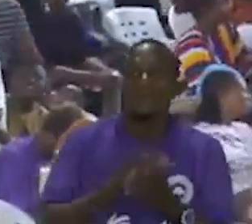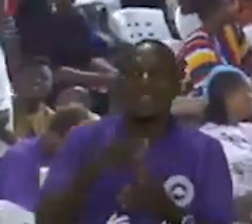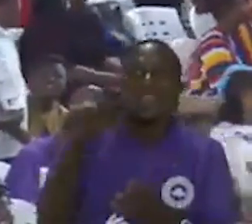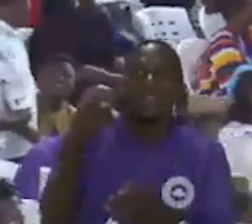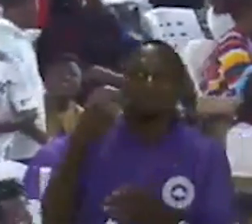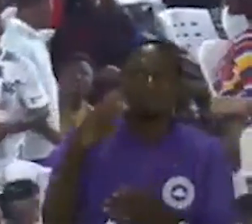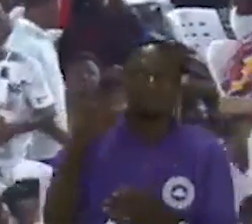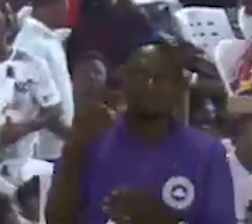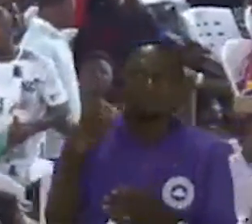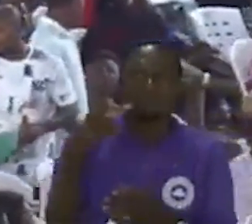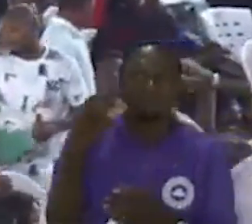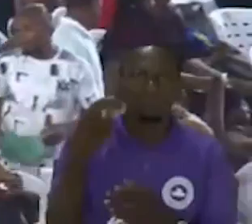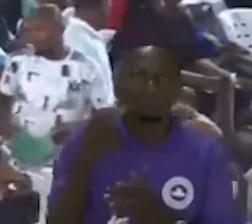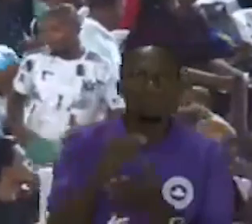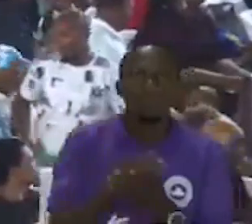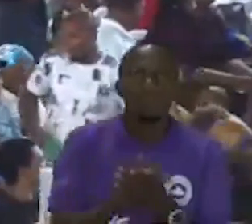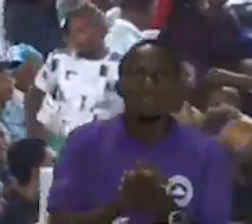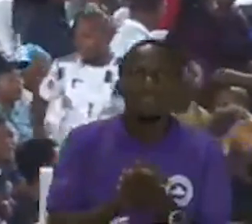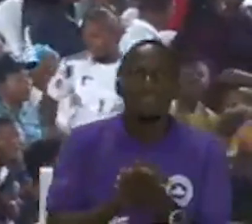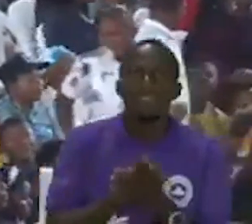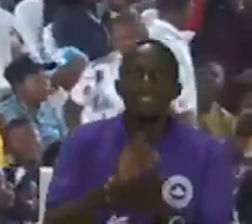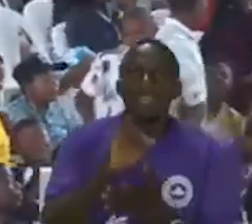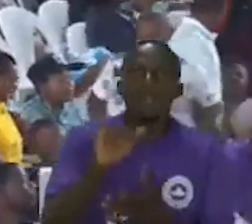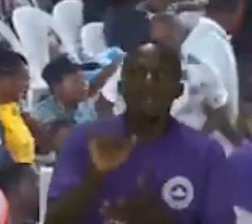Yahweh Sabao,